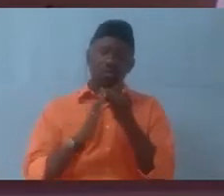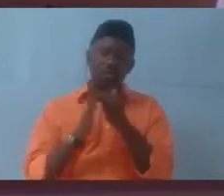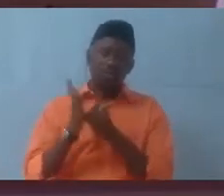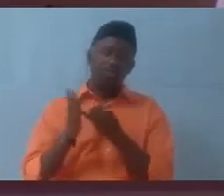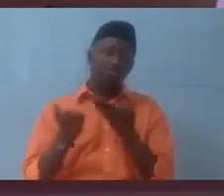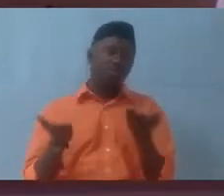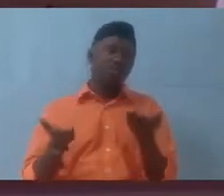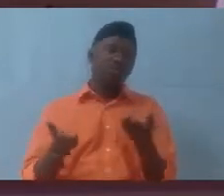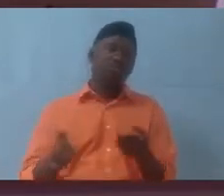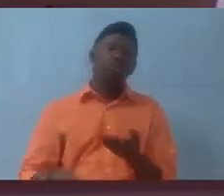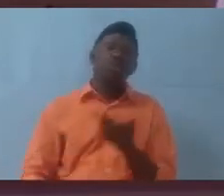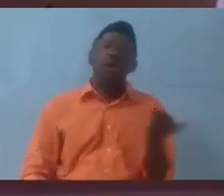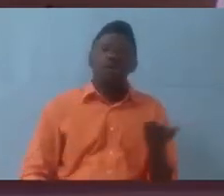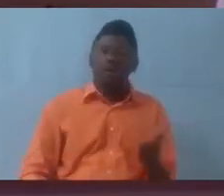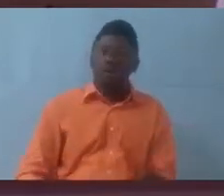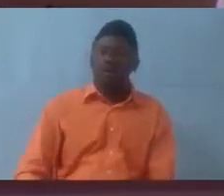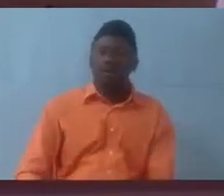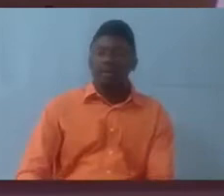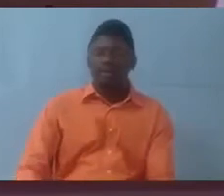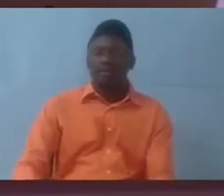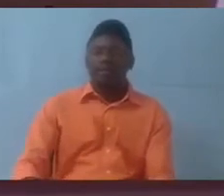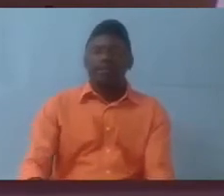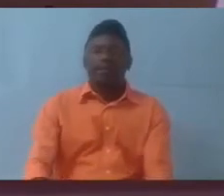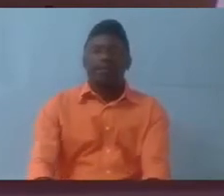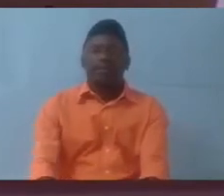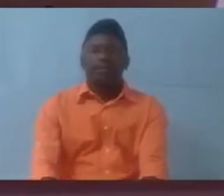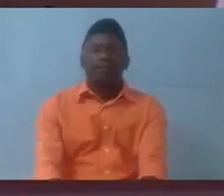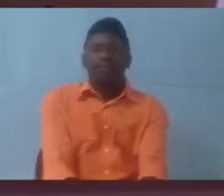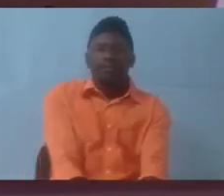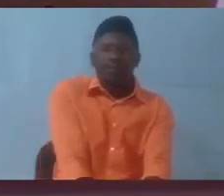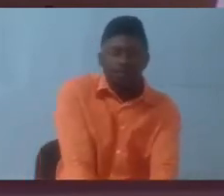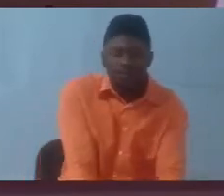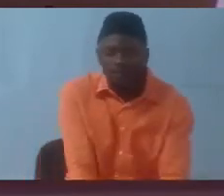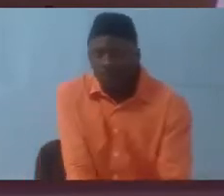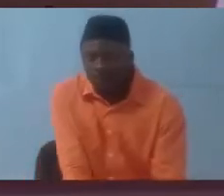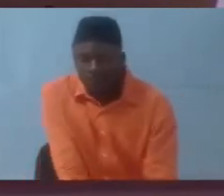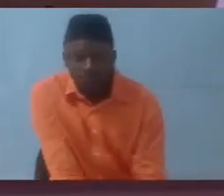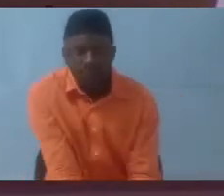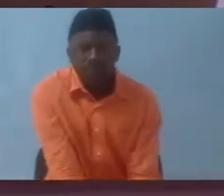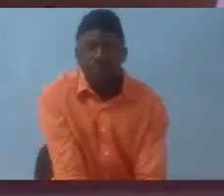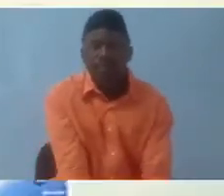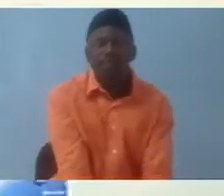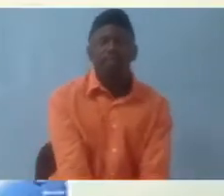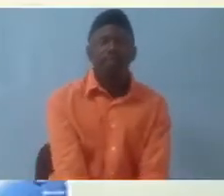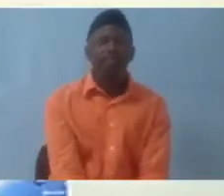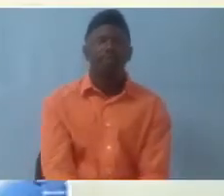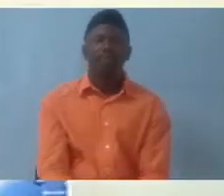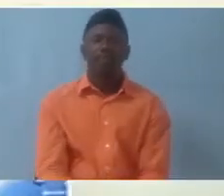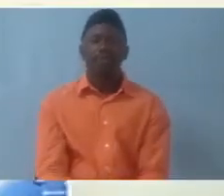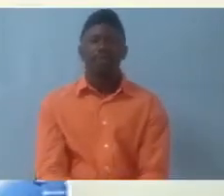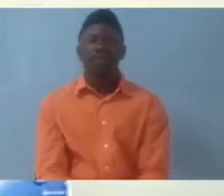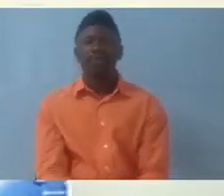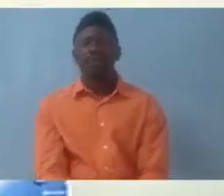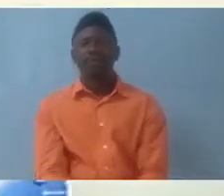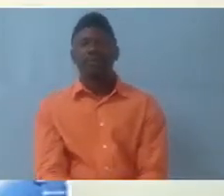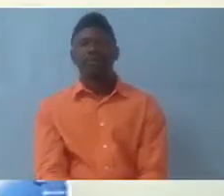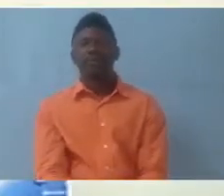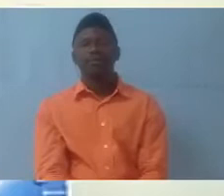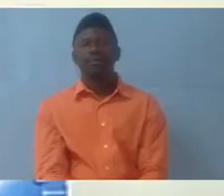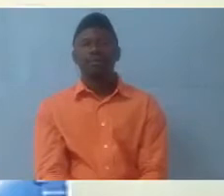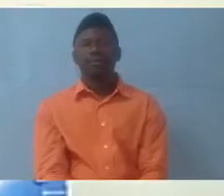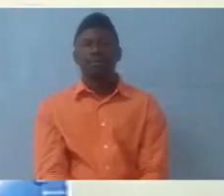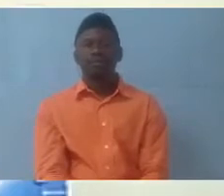moy principal magistrate bi ragalon pour dem gisé ak chief justice bi the repercussions